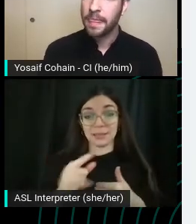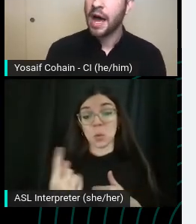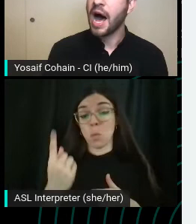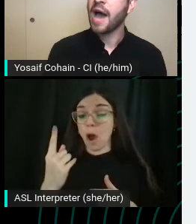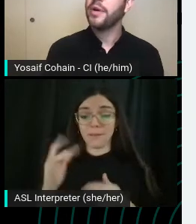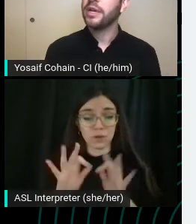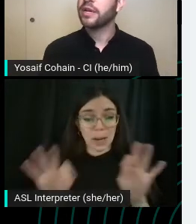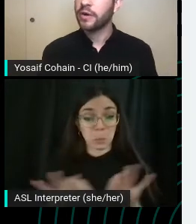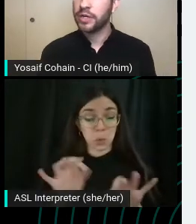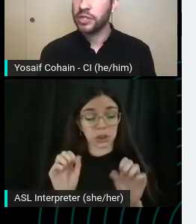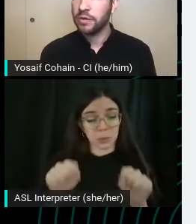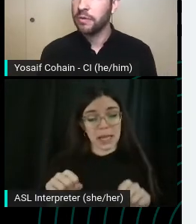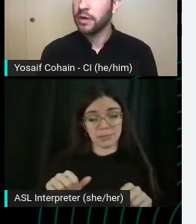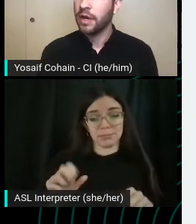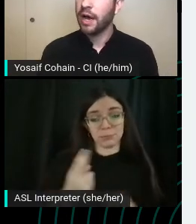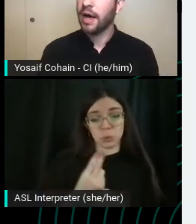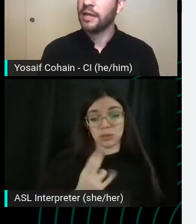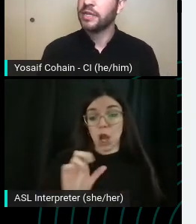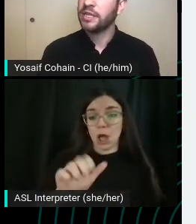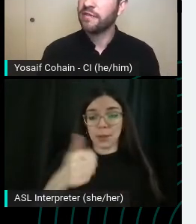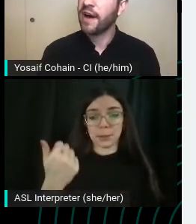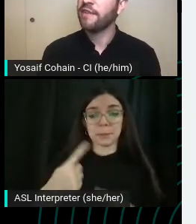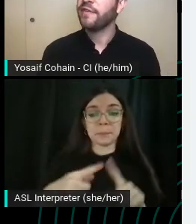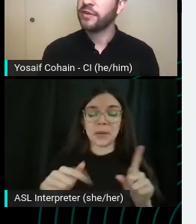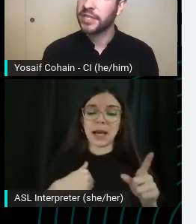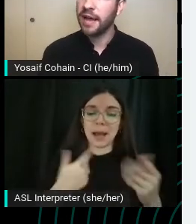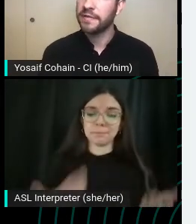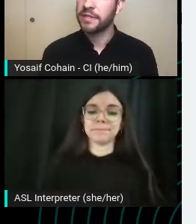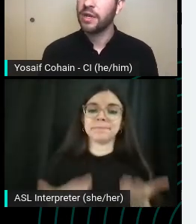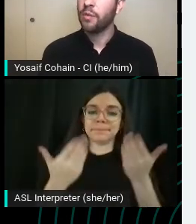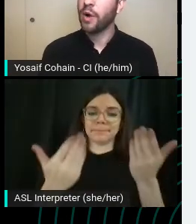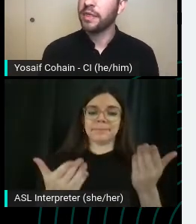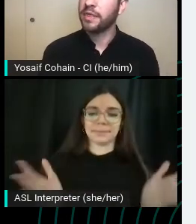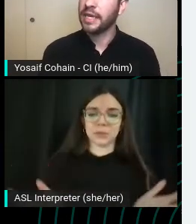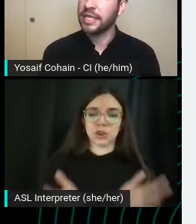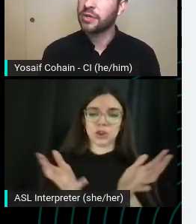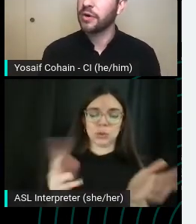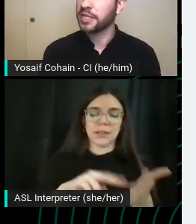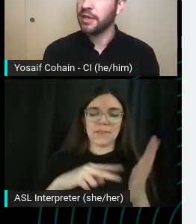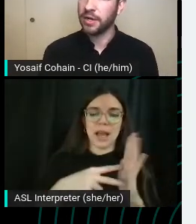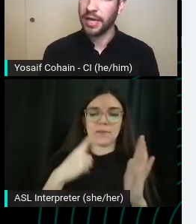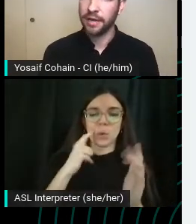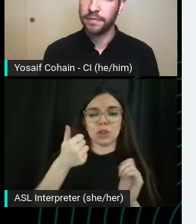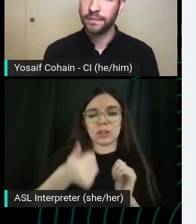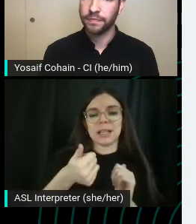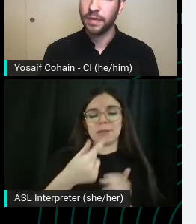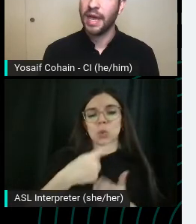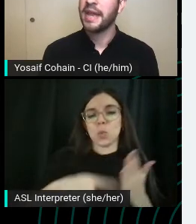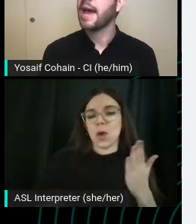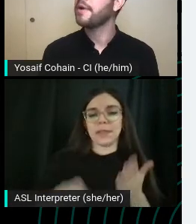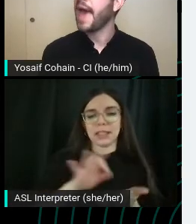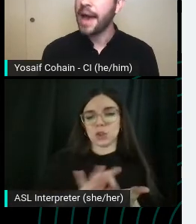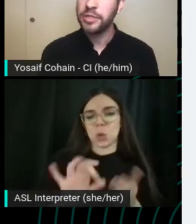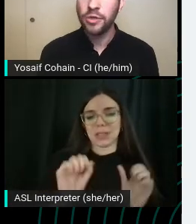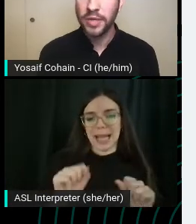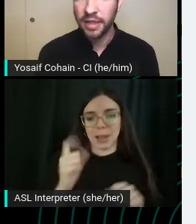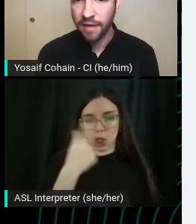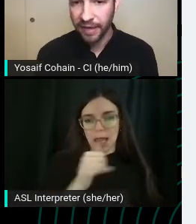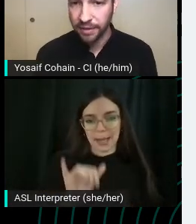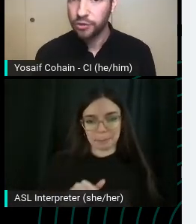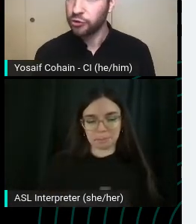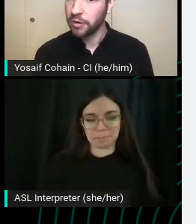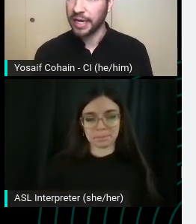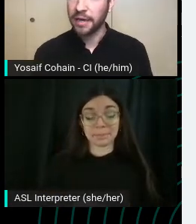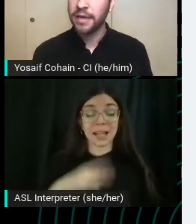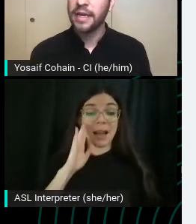others, I would encourage you to define for yourselves what these scores can look like. And I would absolutely love